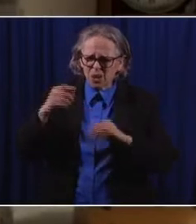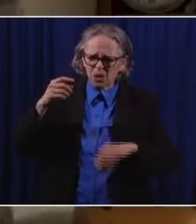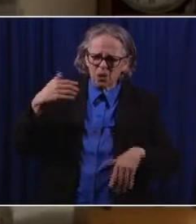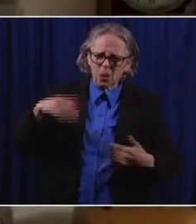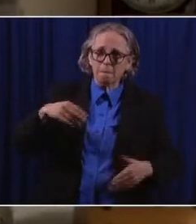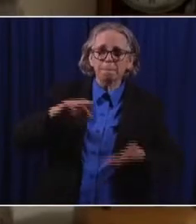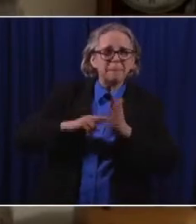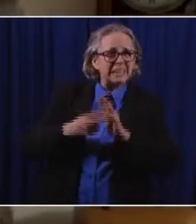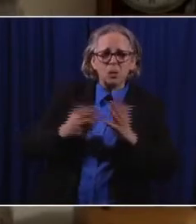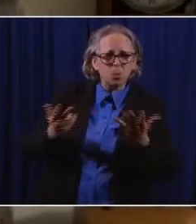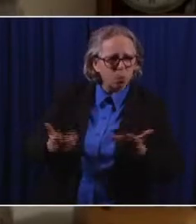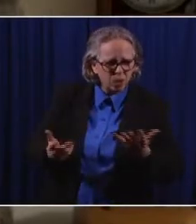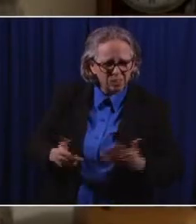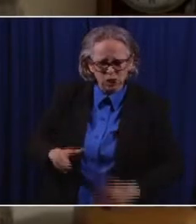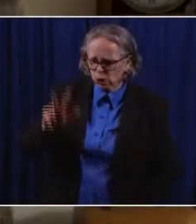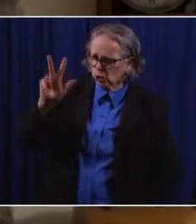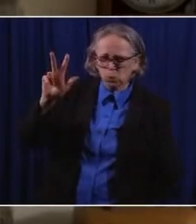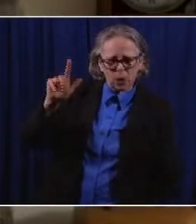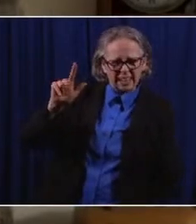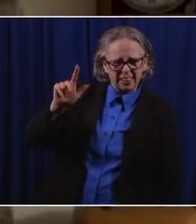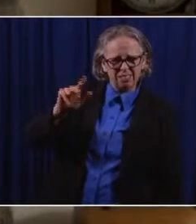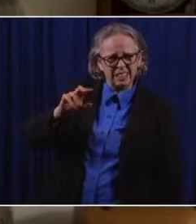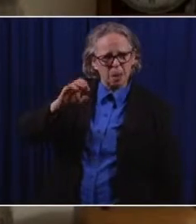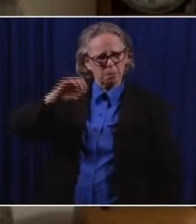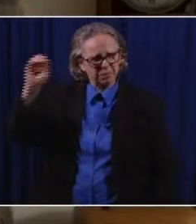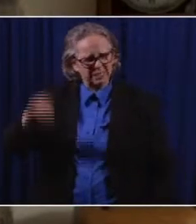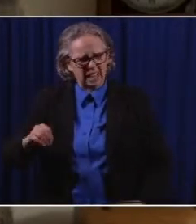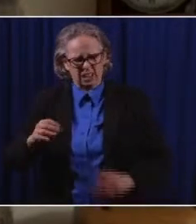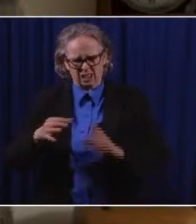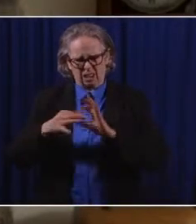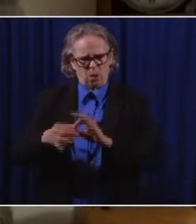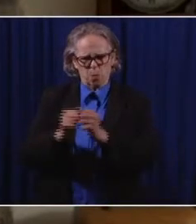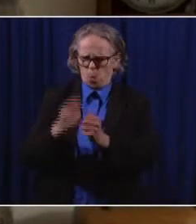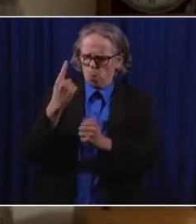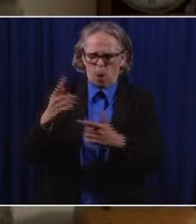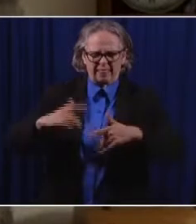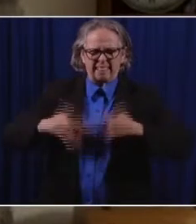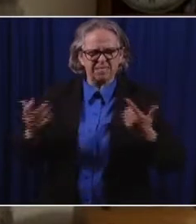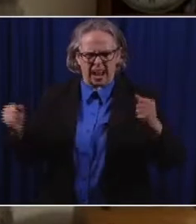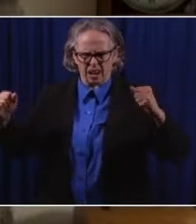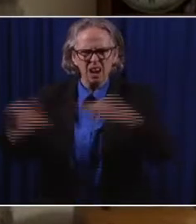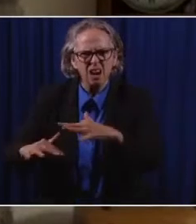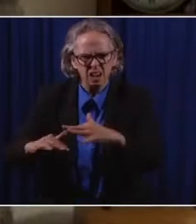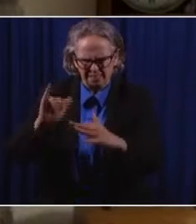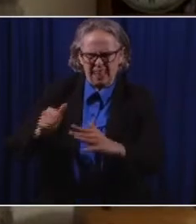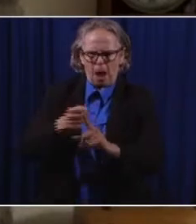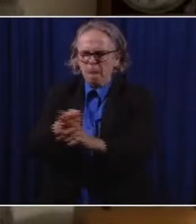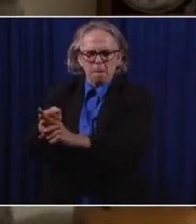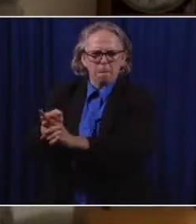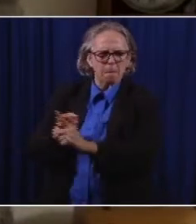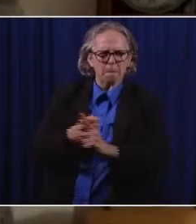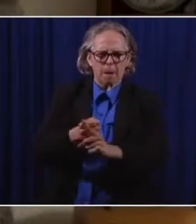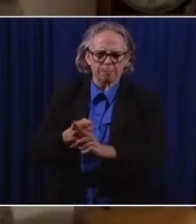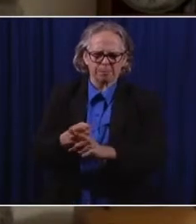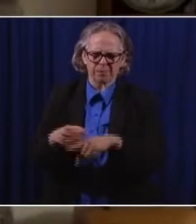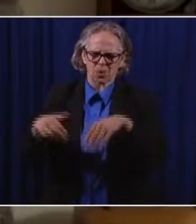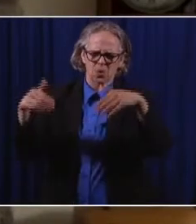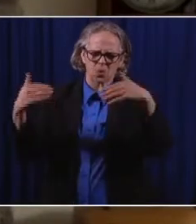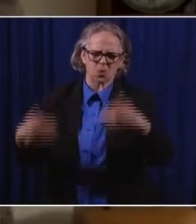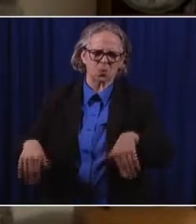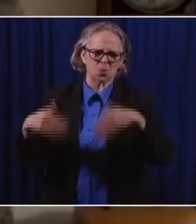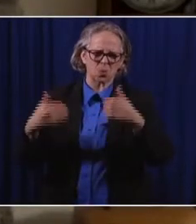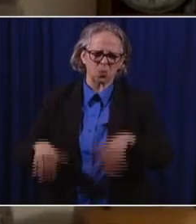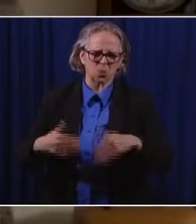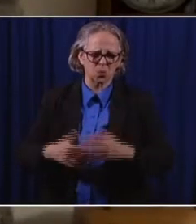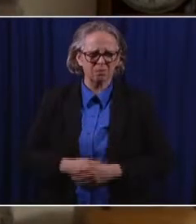22 cases linked to a large event. The event was in a neighboring county, but Pike County residents attended. The county also